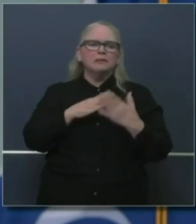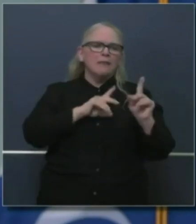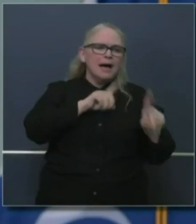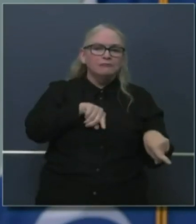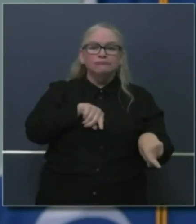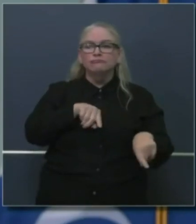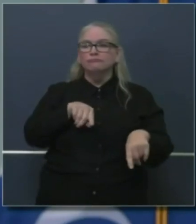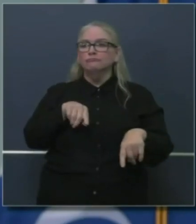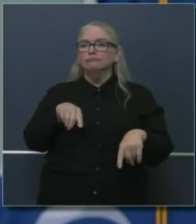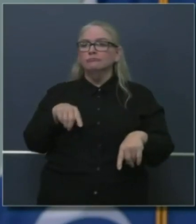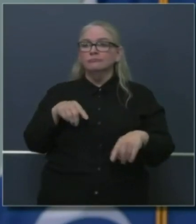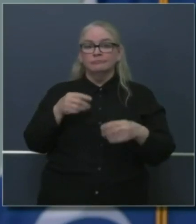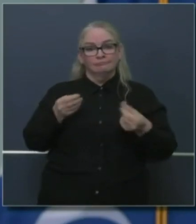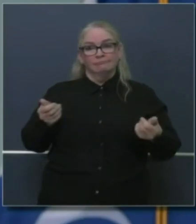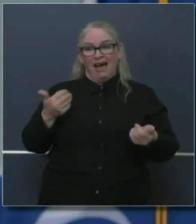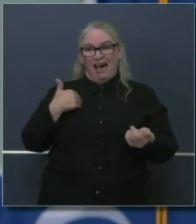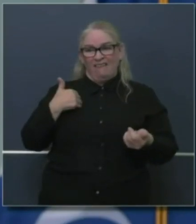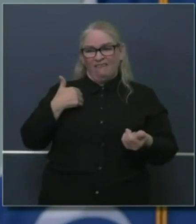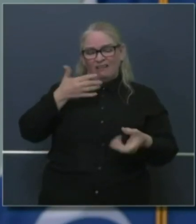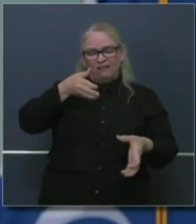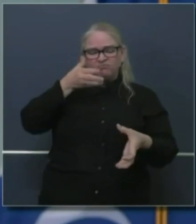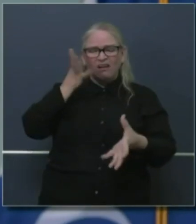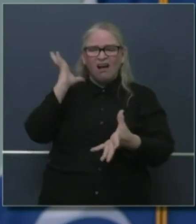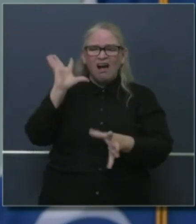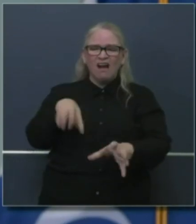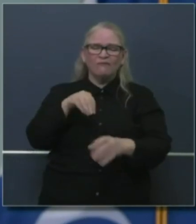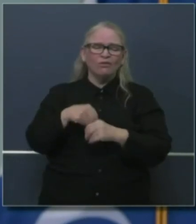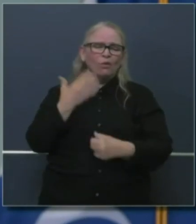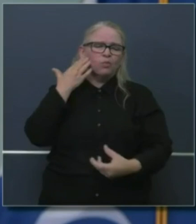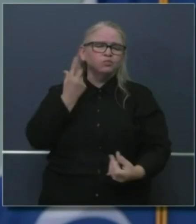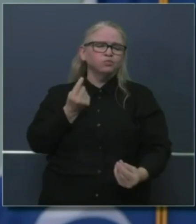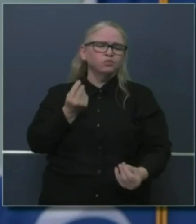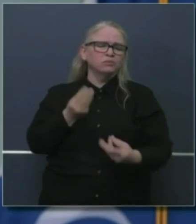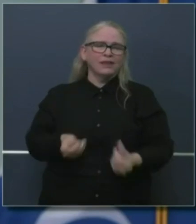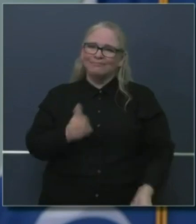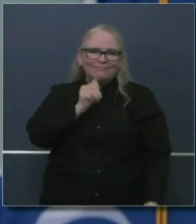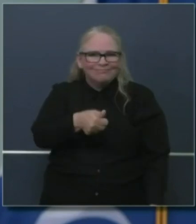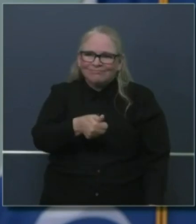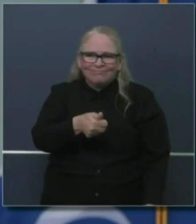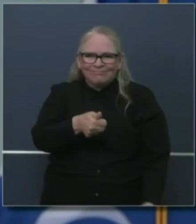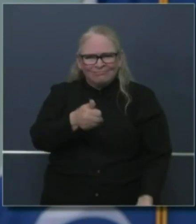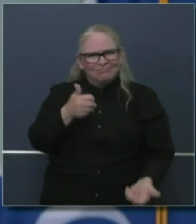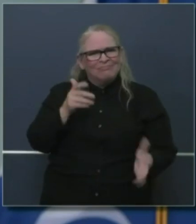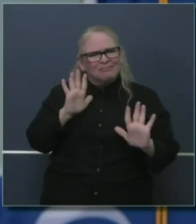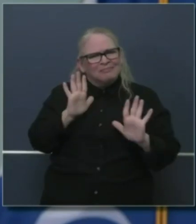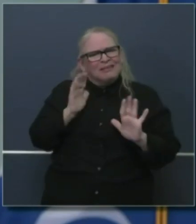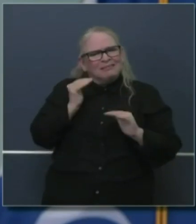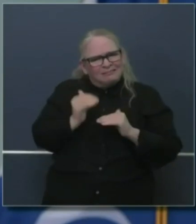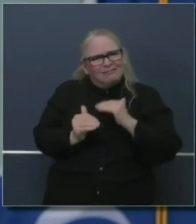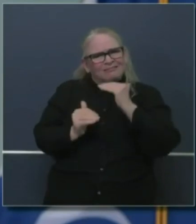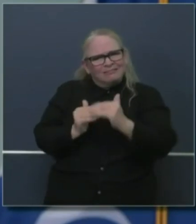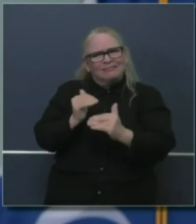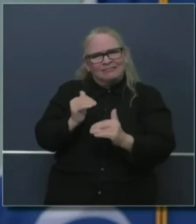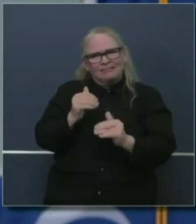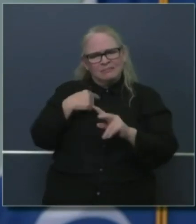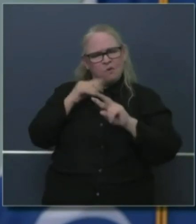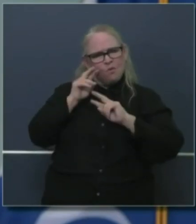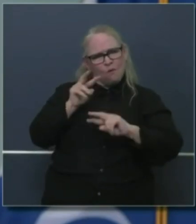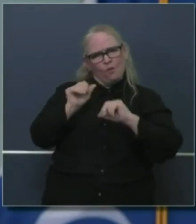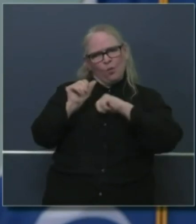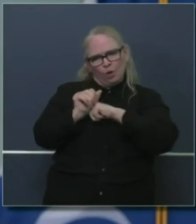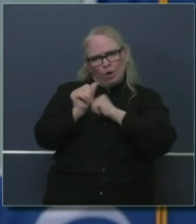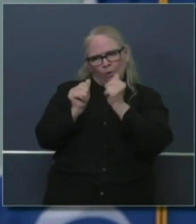all the ideas, answers, and solutions, and we are humbled by that as well. So it's a way of expressing this. We look forward to working with our